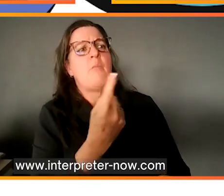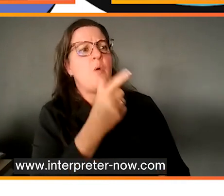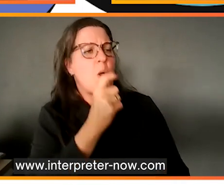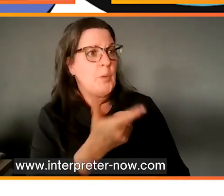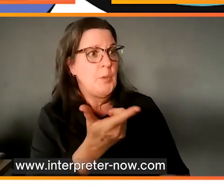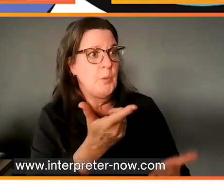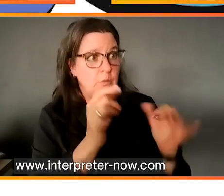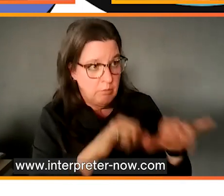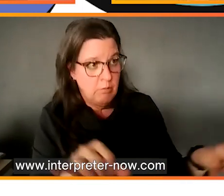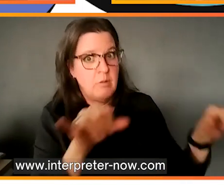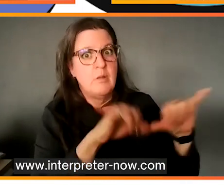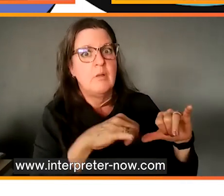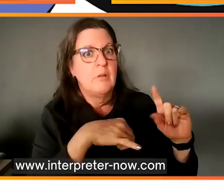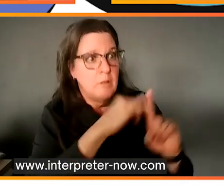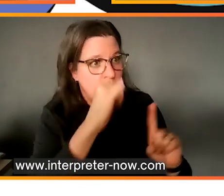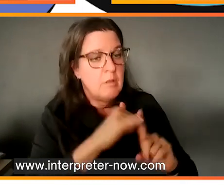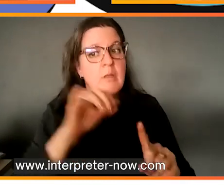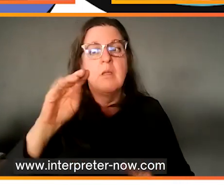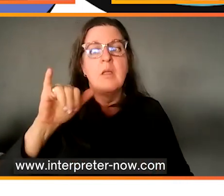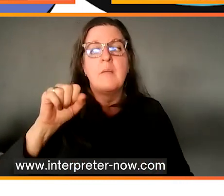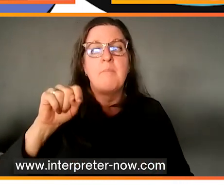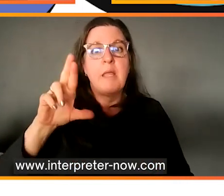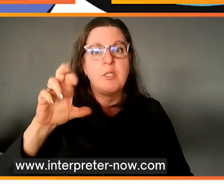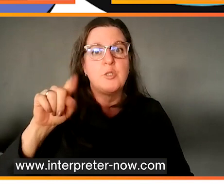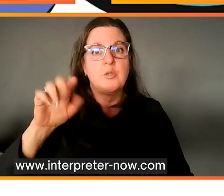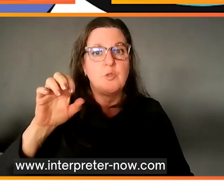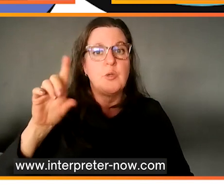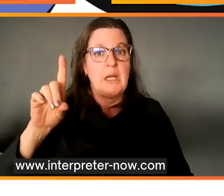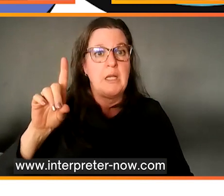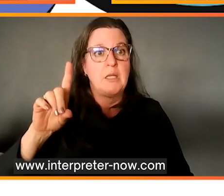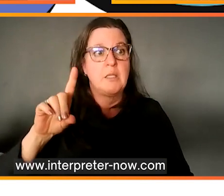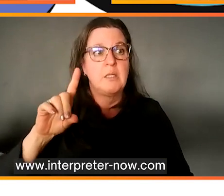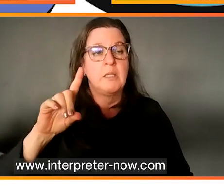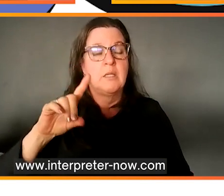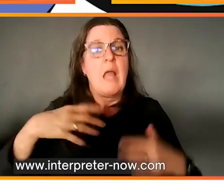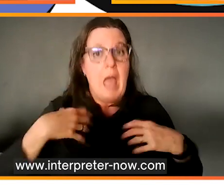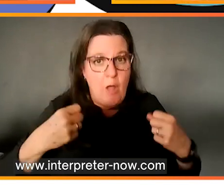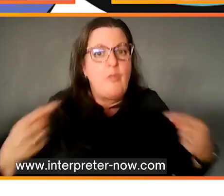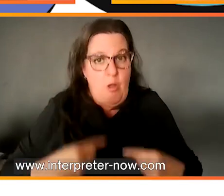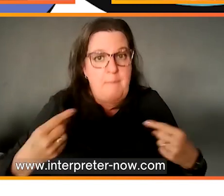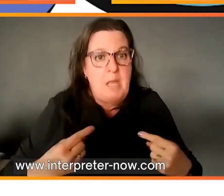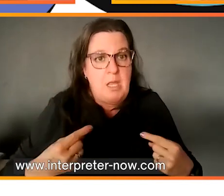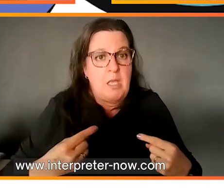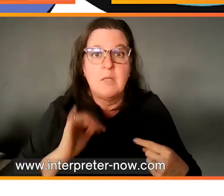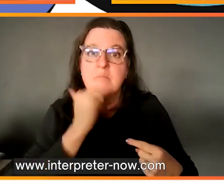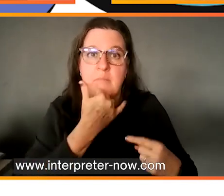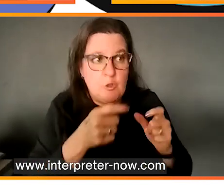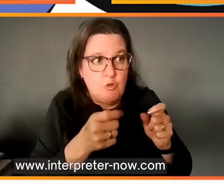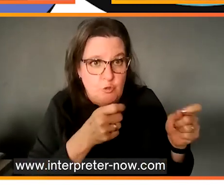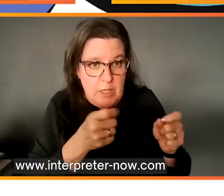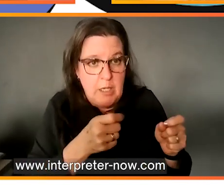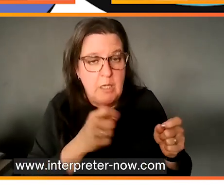mistreated, health harming mistreatment, if you're seeing that, and microaggressions would be classified as